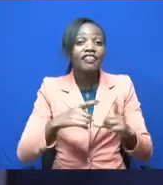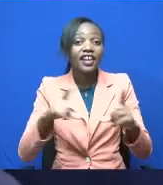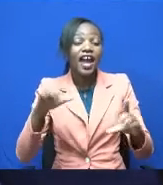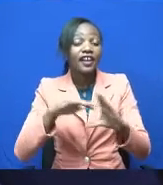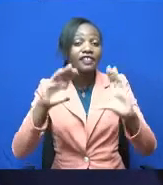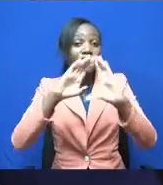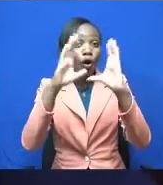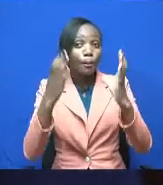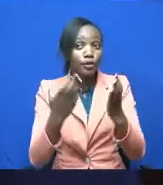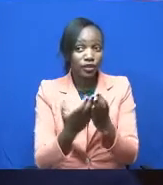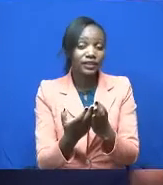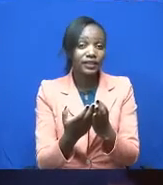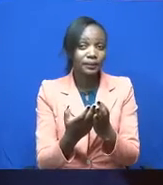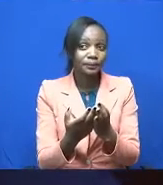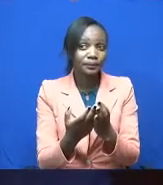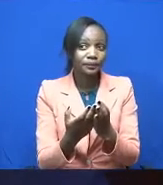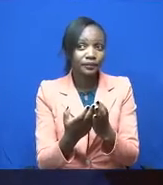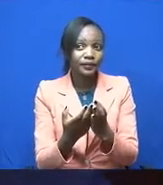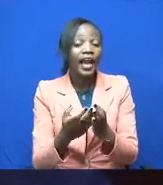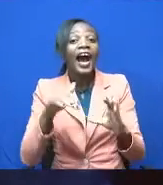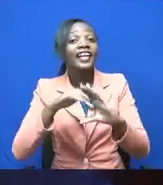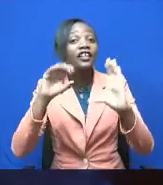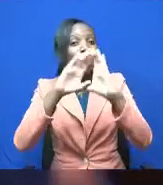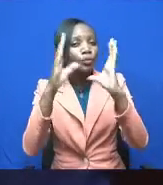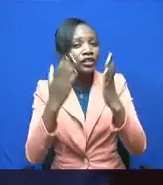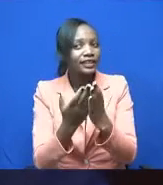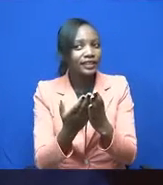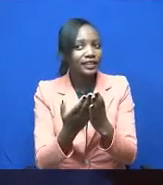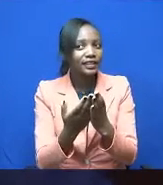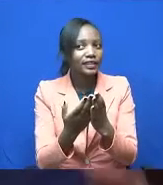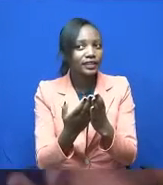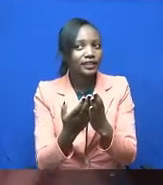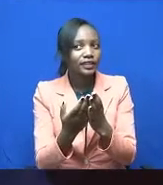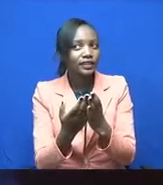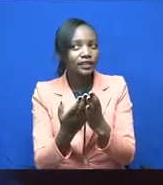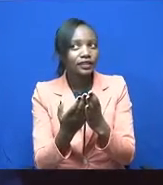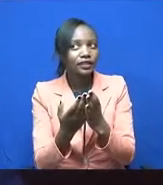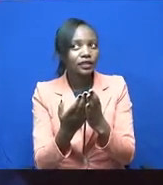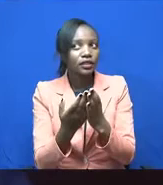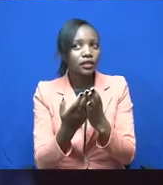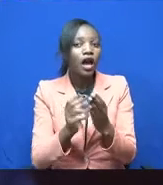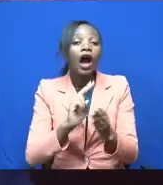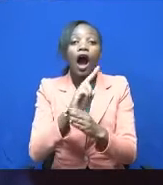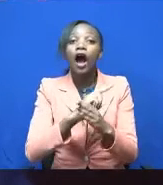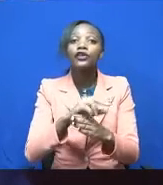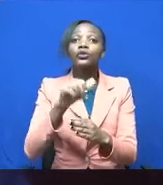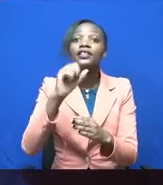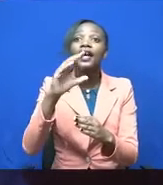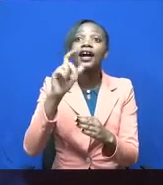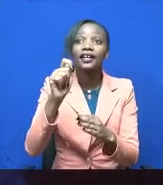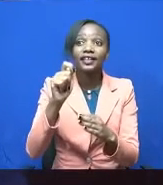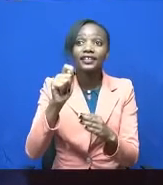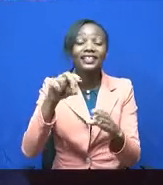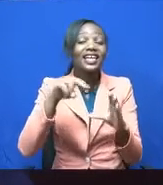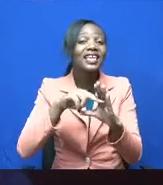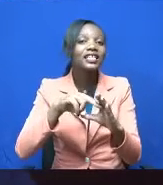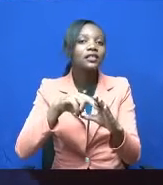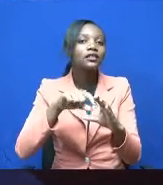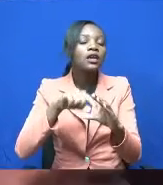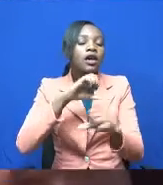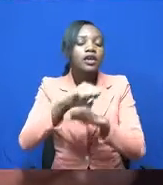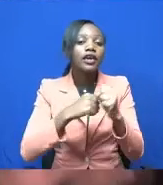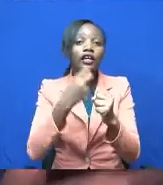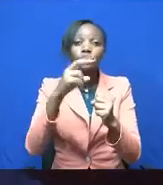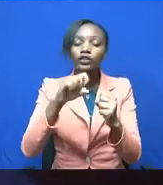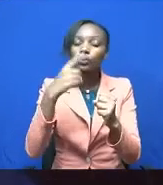communities. And in communities defined under an act which came to be established in